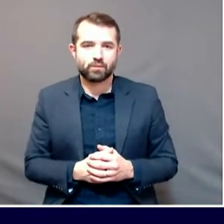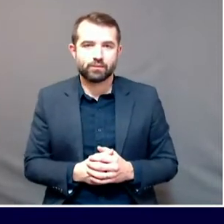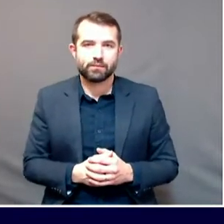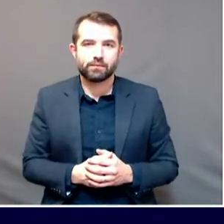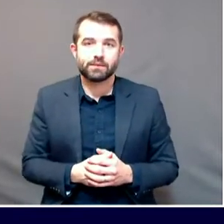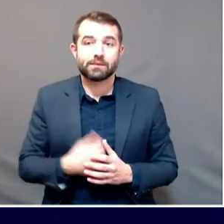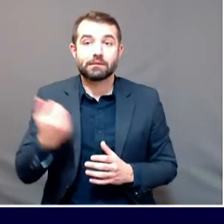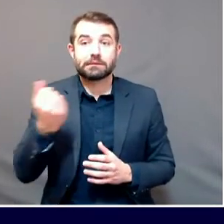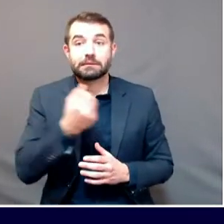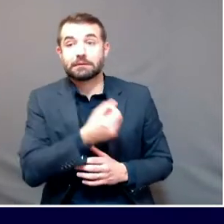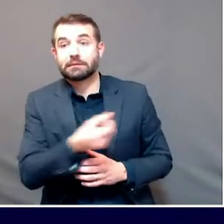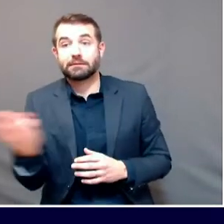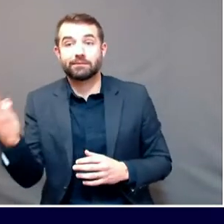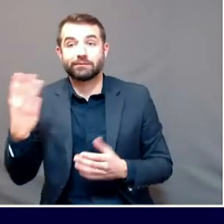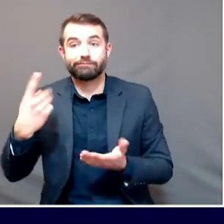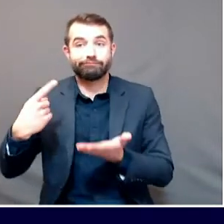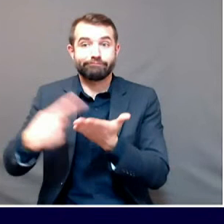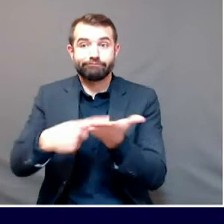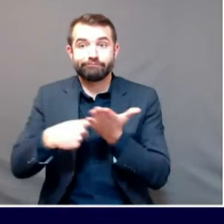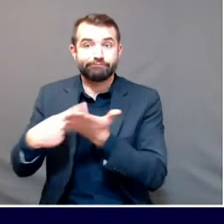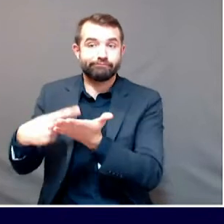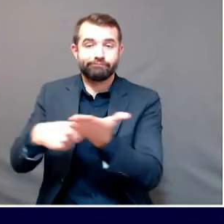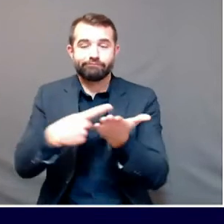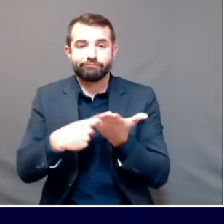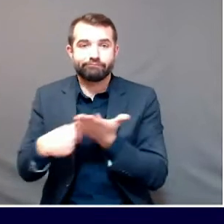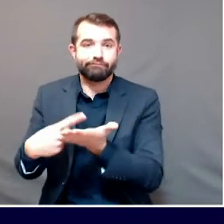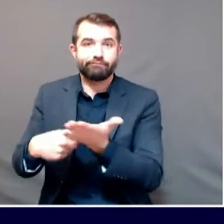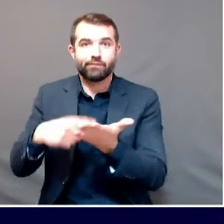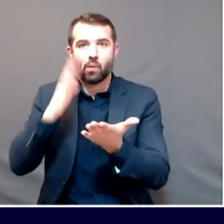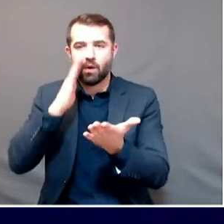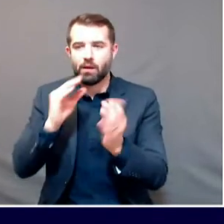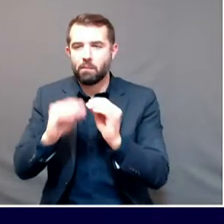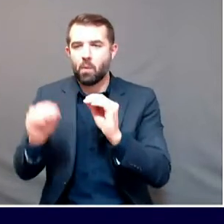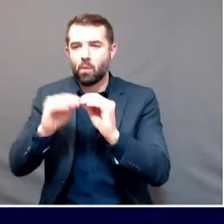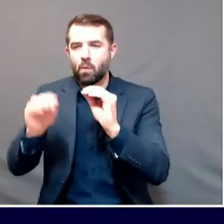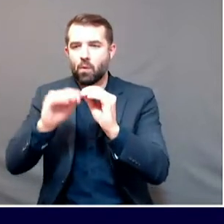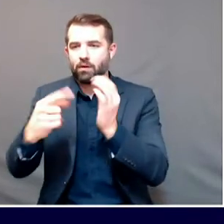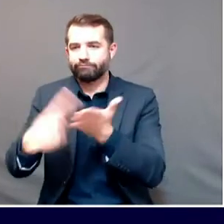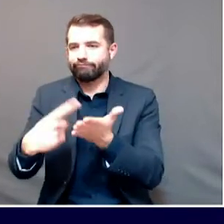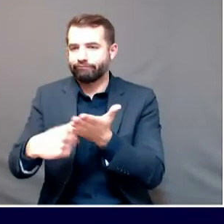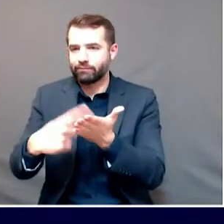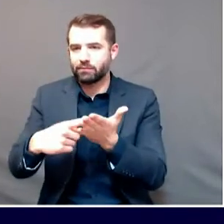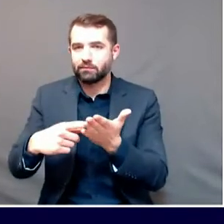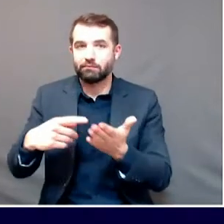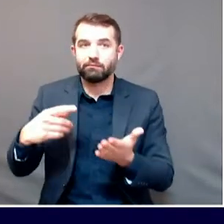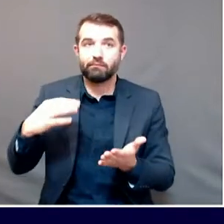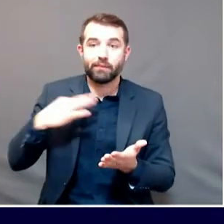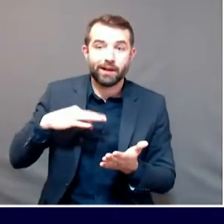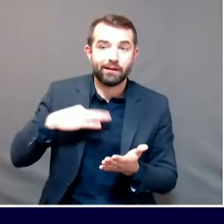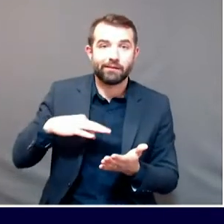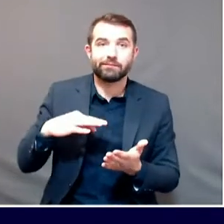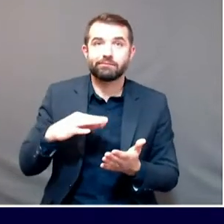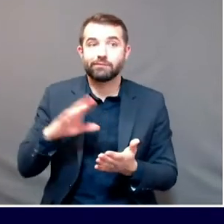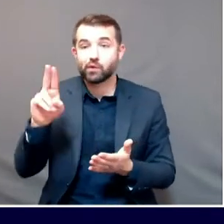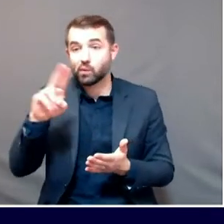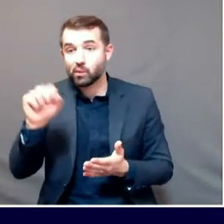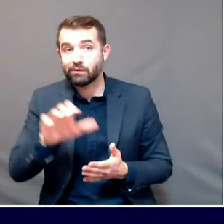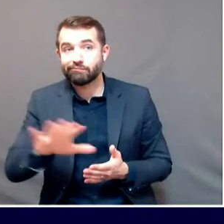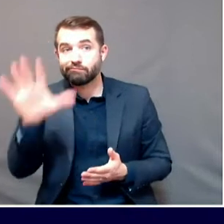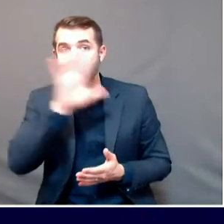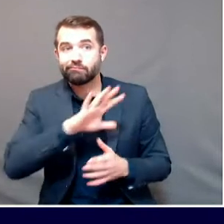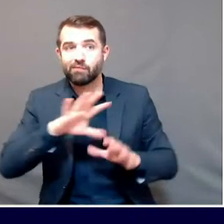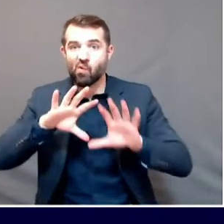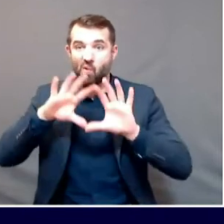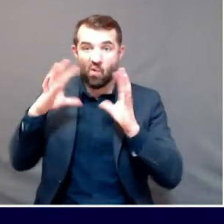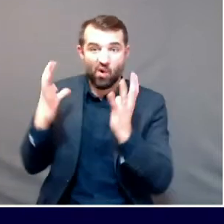there. I suspect that we will be having them as a state and as a country much more in the future, but I don't have a firm position on